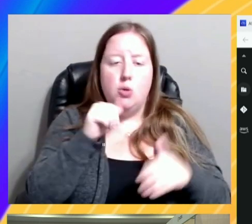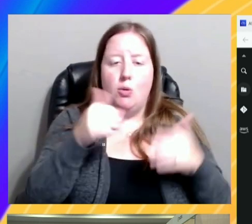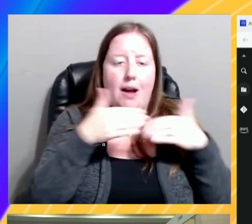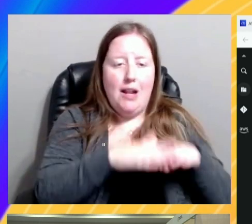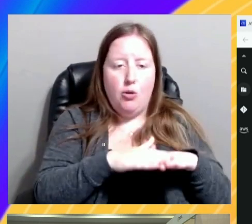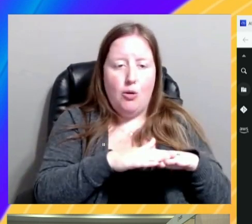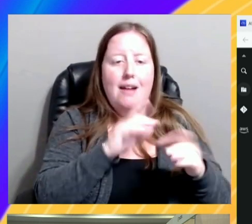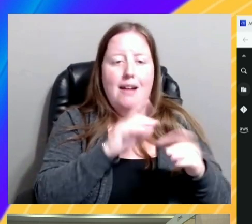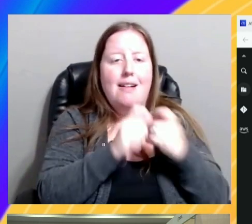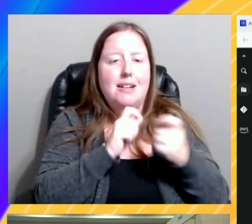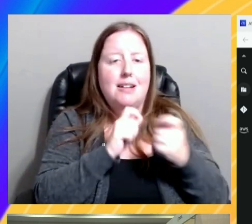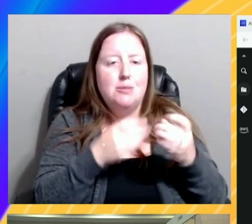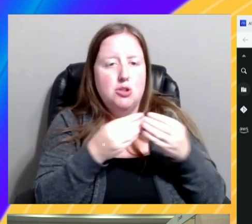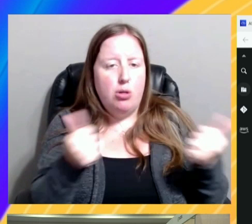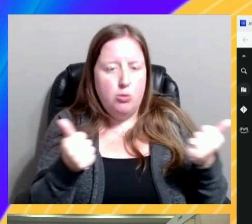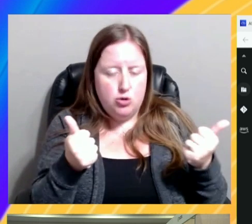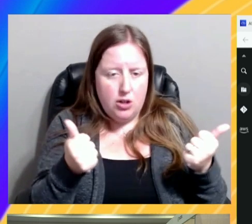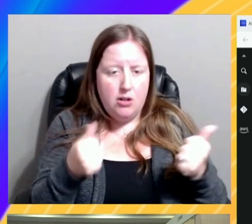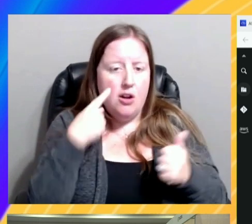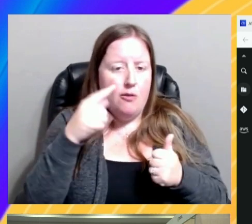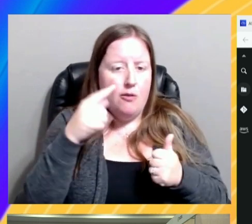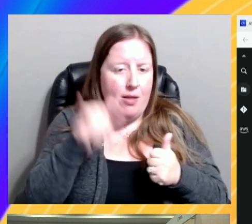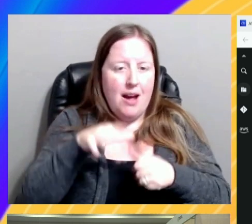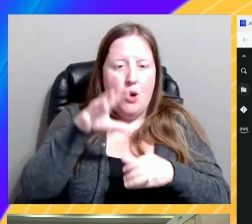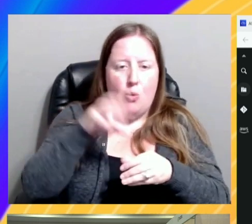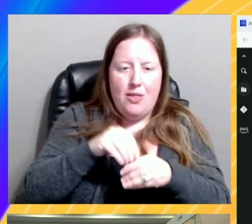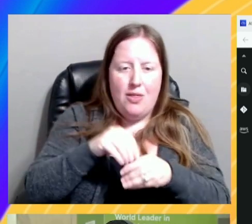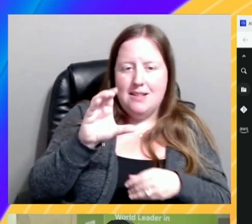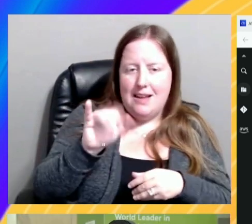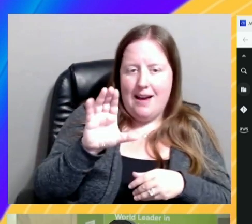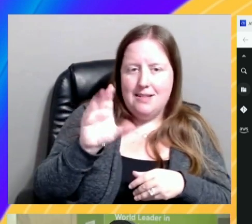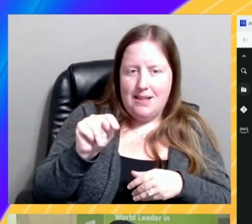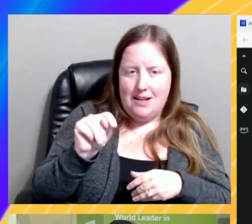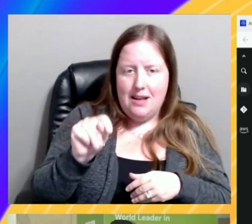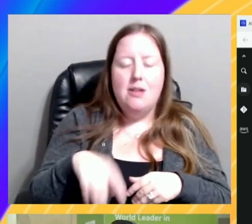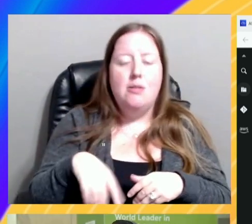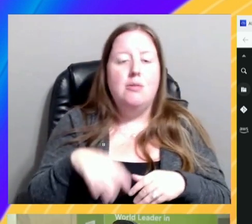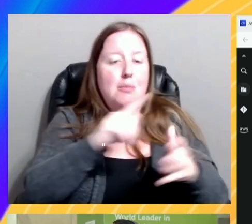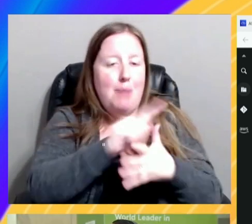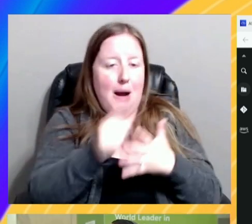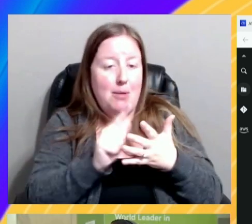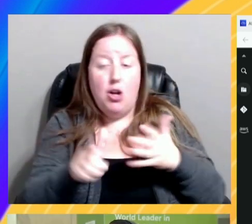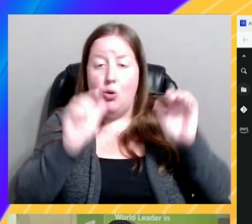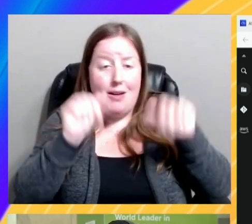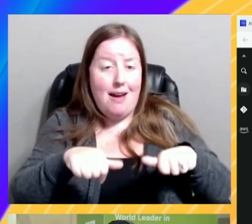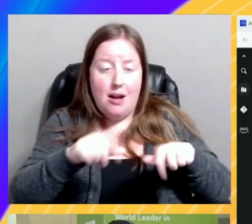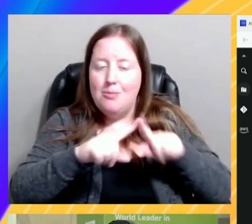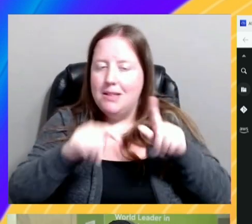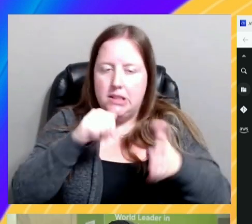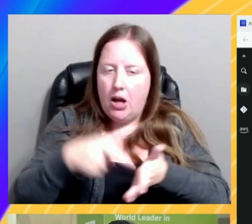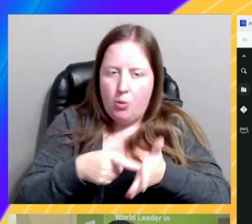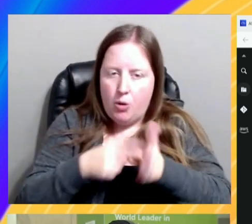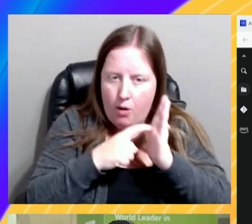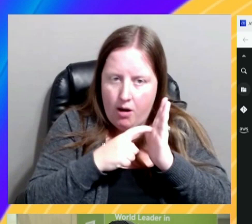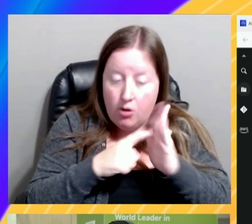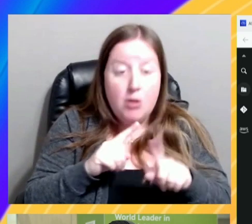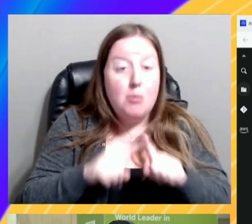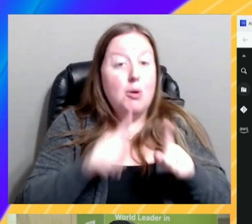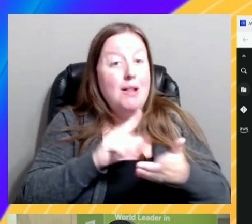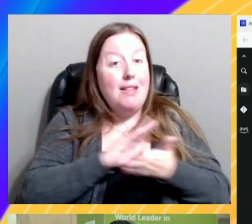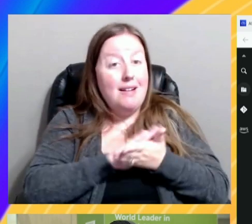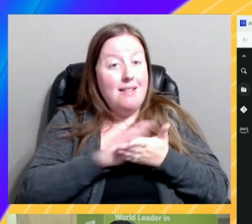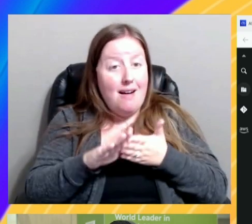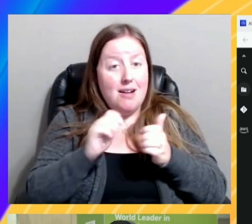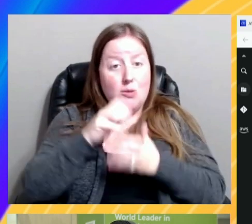solution to do that within your CI/CD pipeline. So you can do it. It's not required. What's nice about the CloudFormation hook